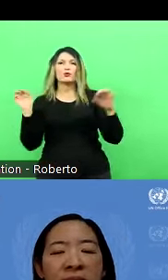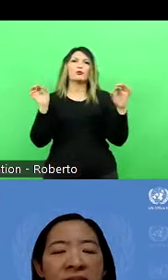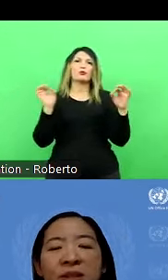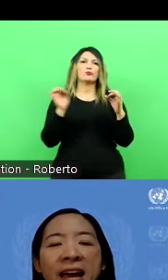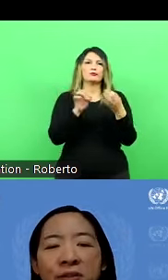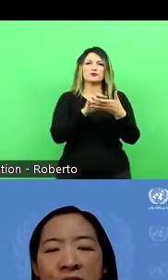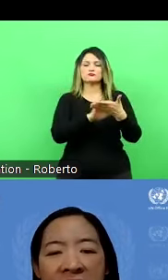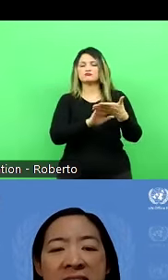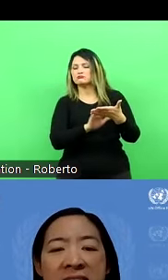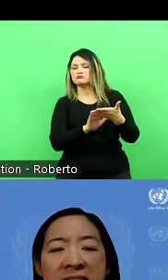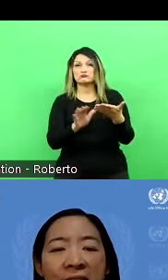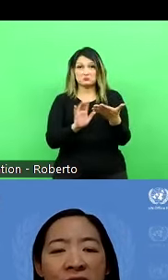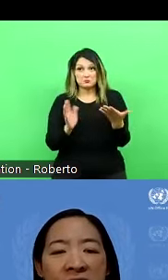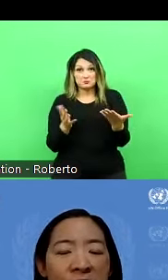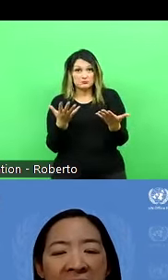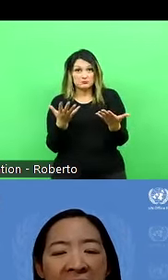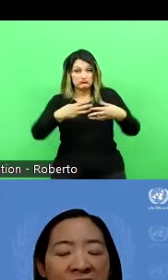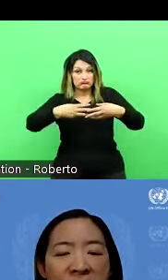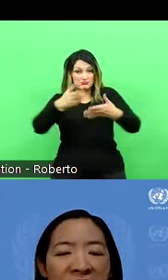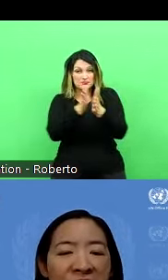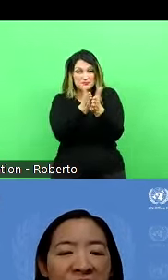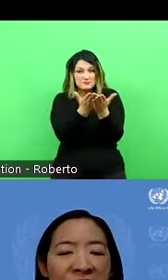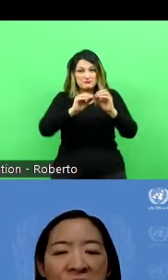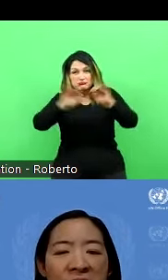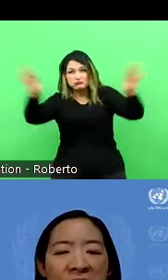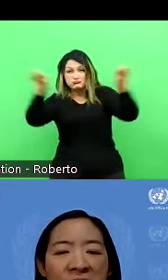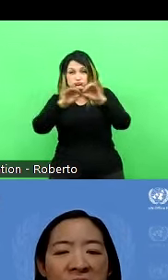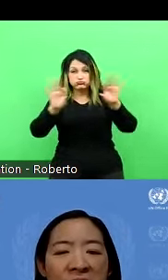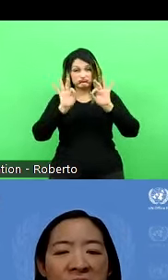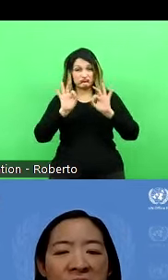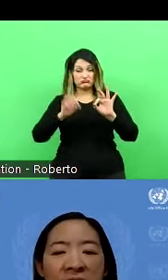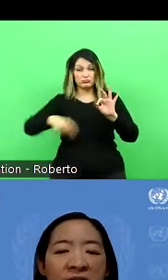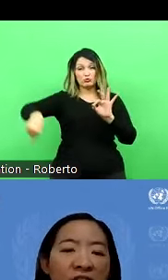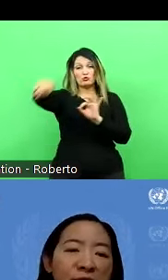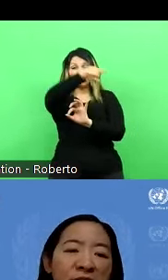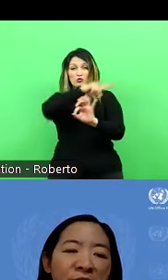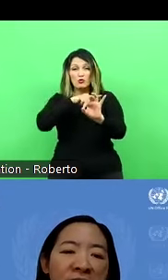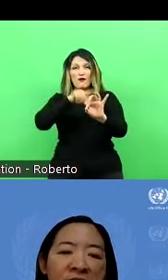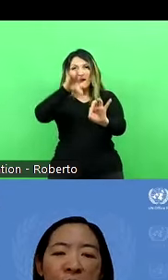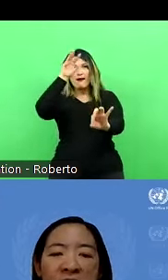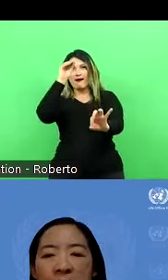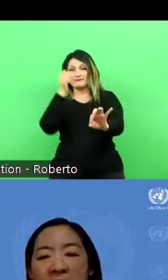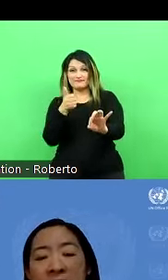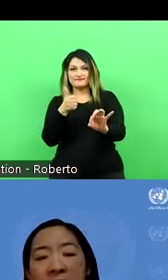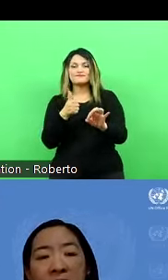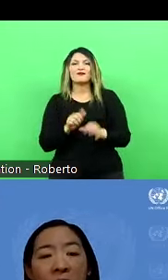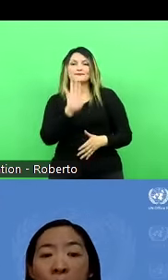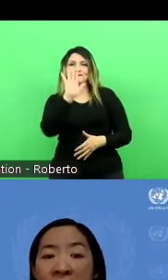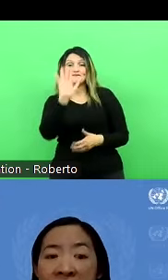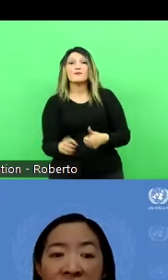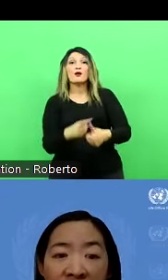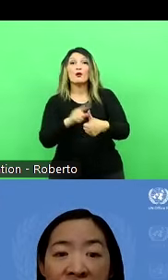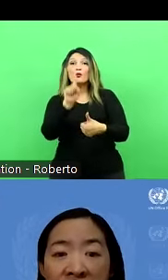some still lack of the design of this communication materials and messages with the involvement of persons with disabilities or